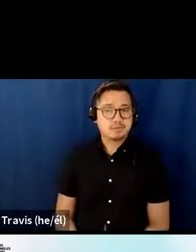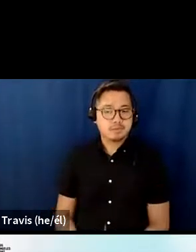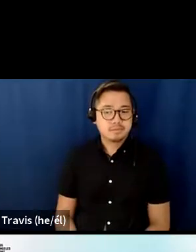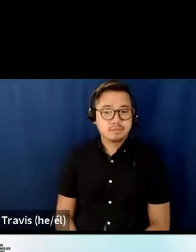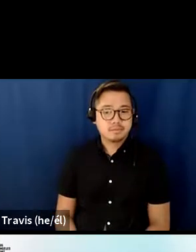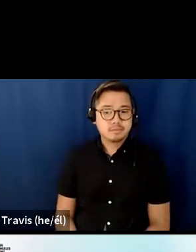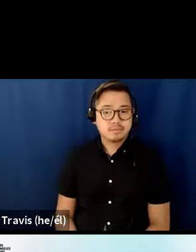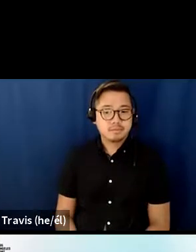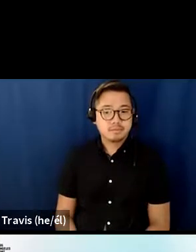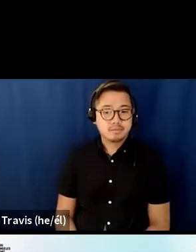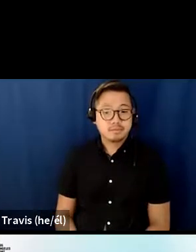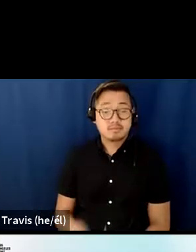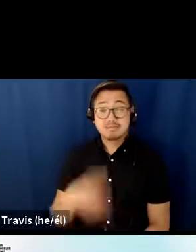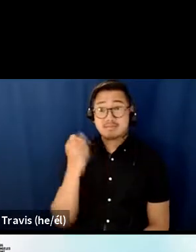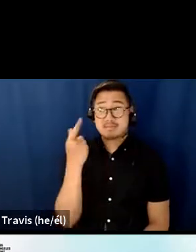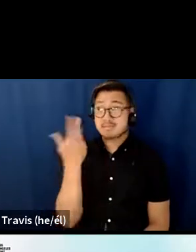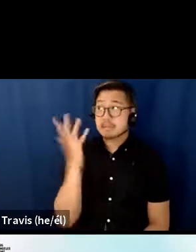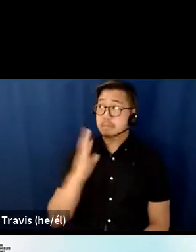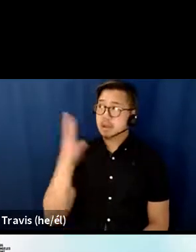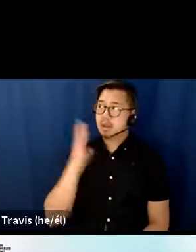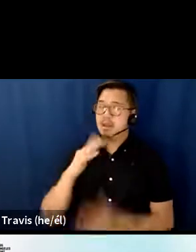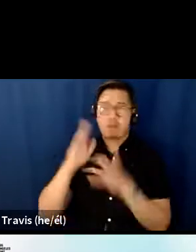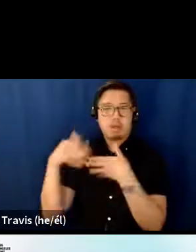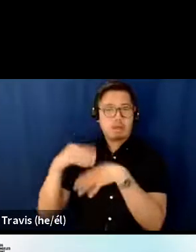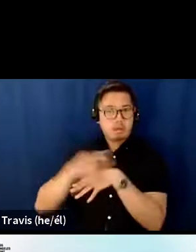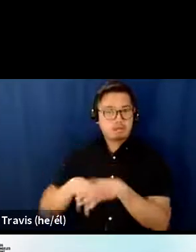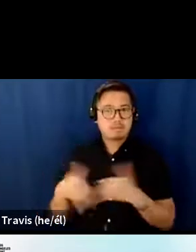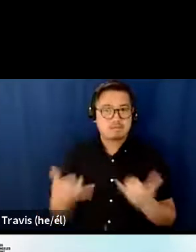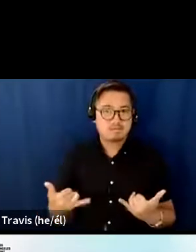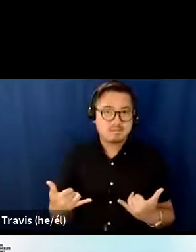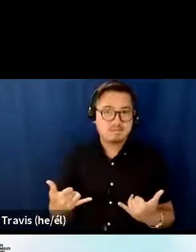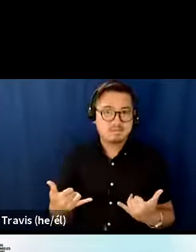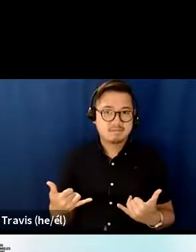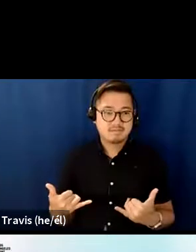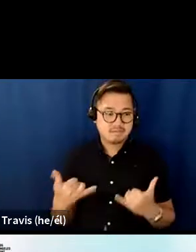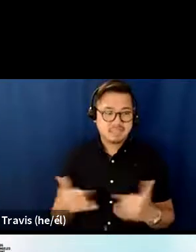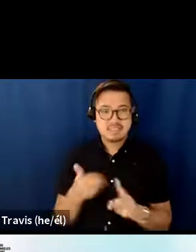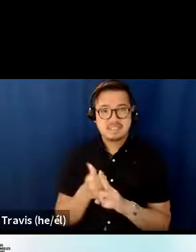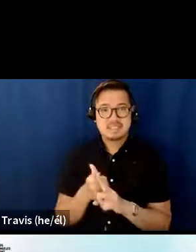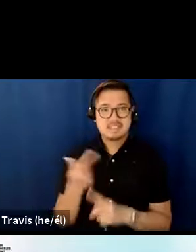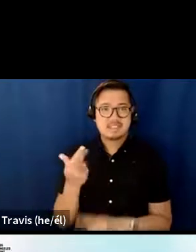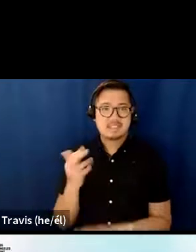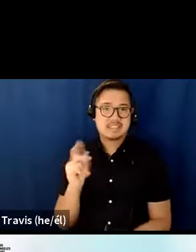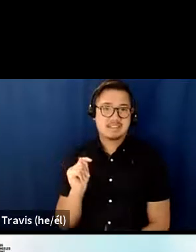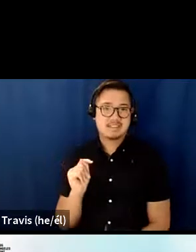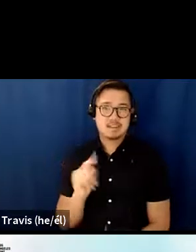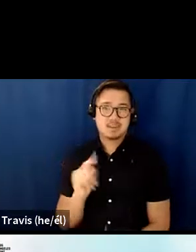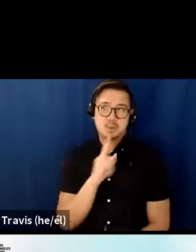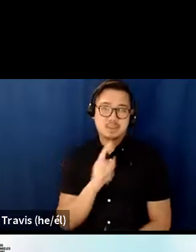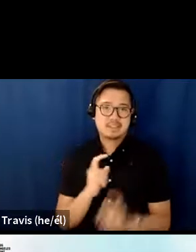The past is the present. And the present is the gift. Really.